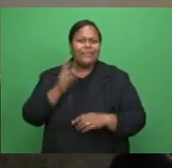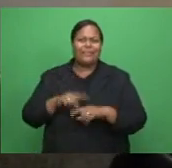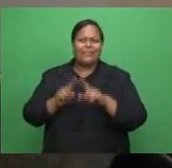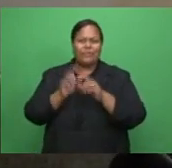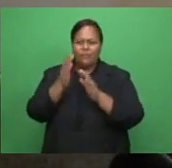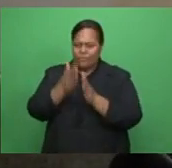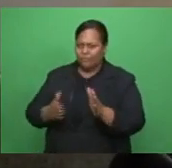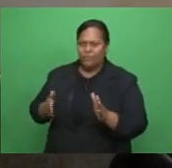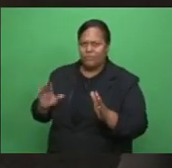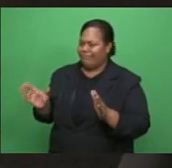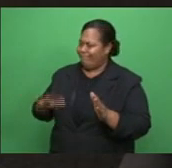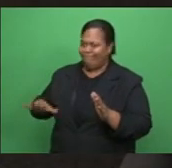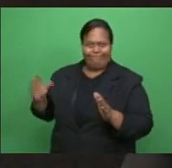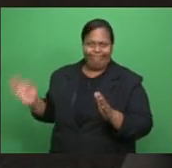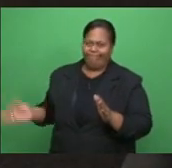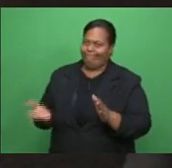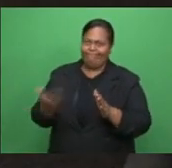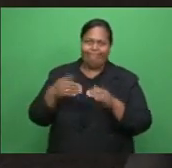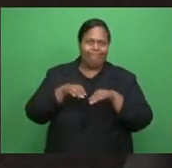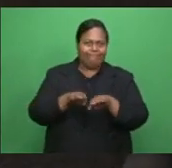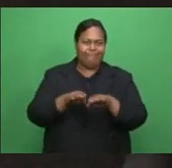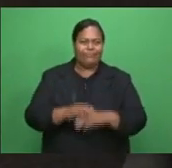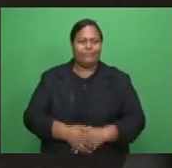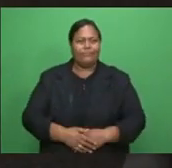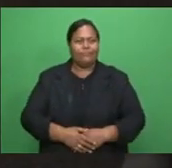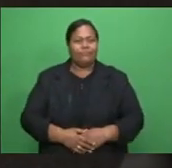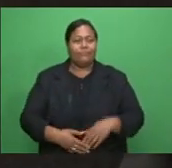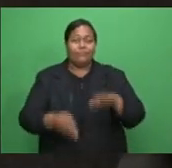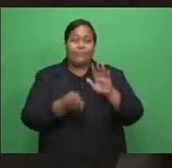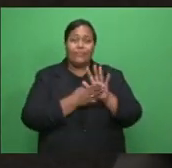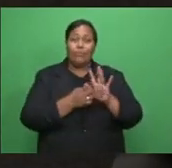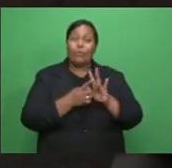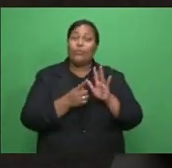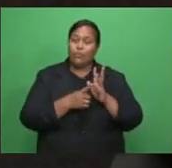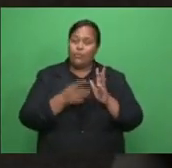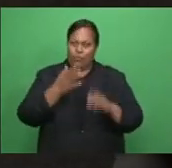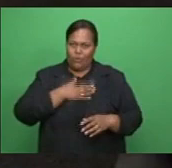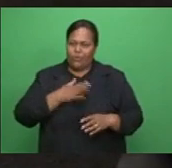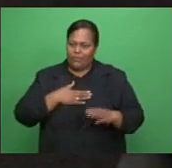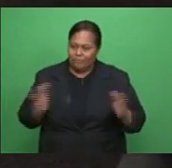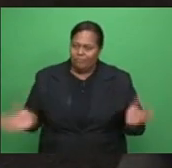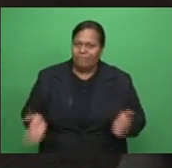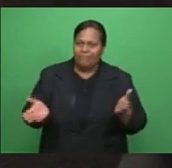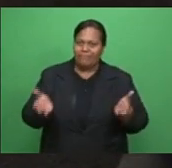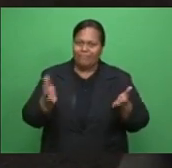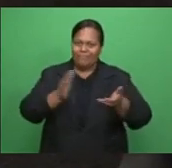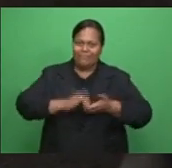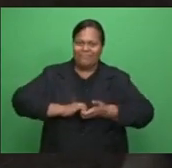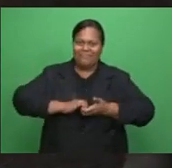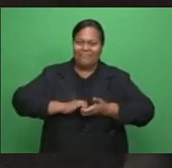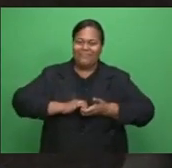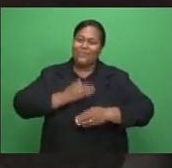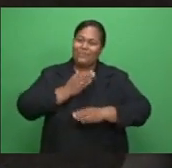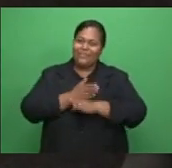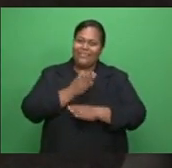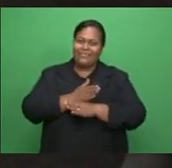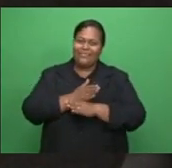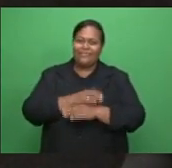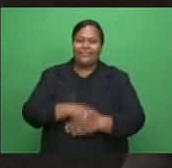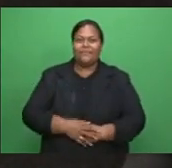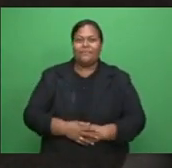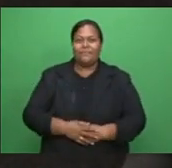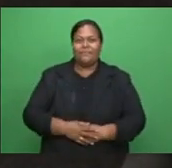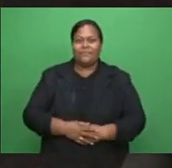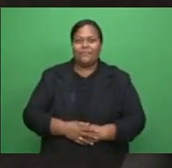life. The MOU is to foster a friendly collaboration through